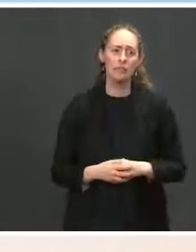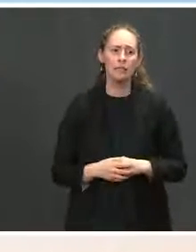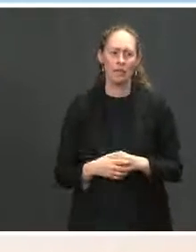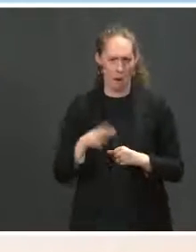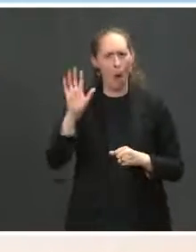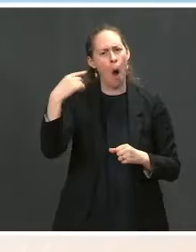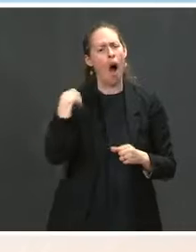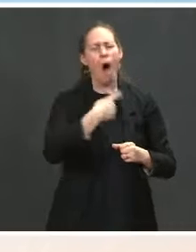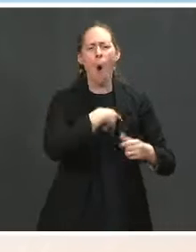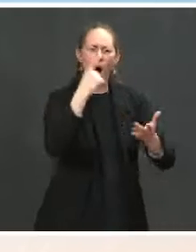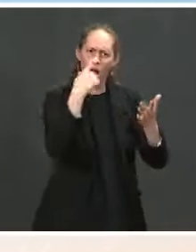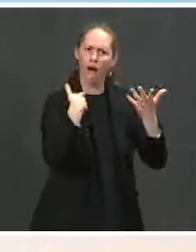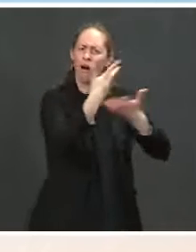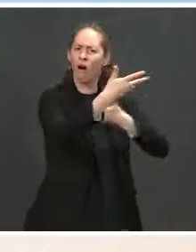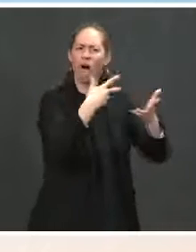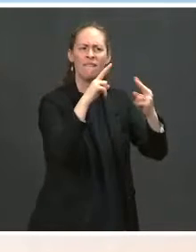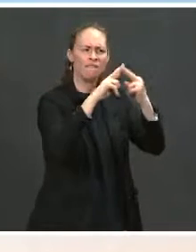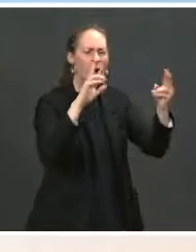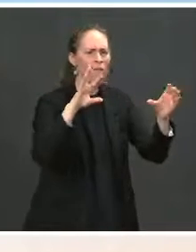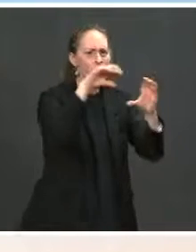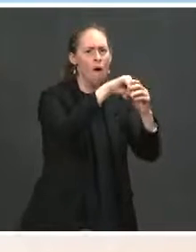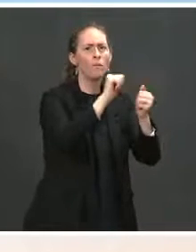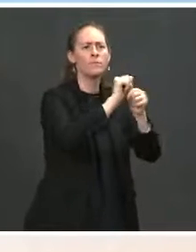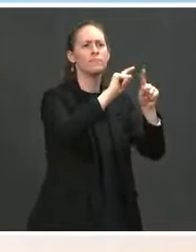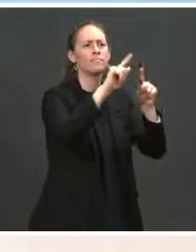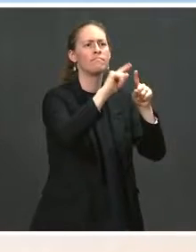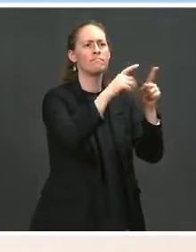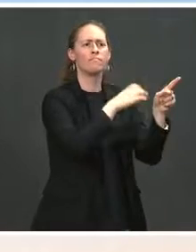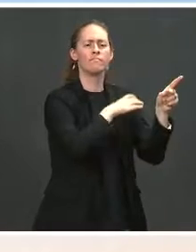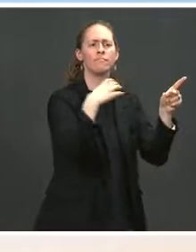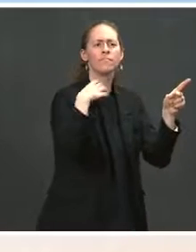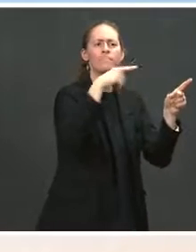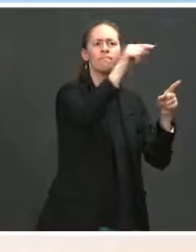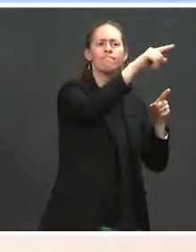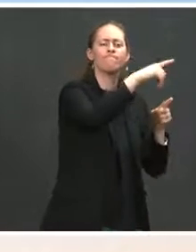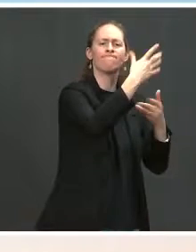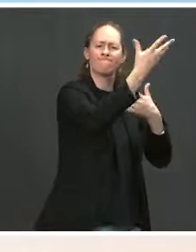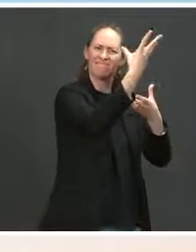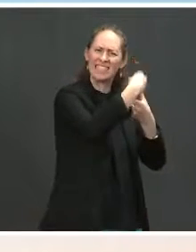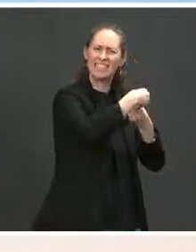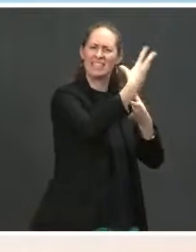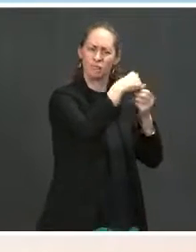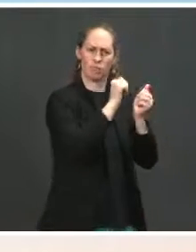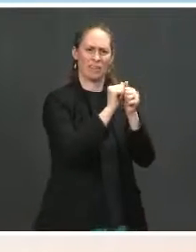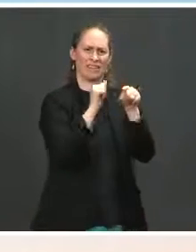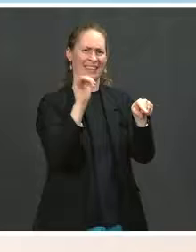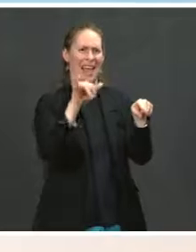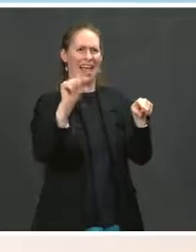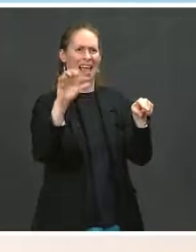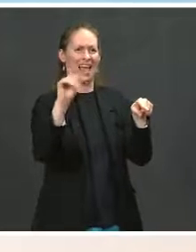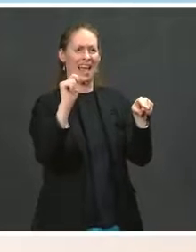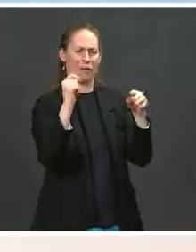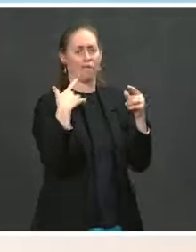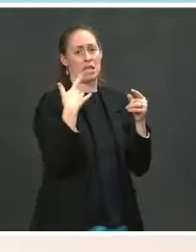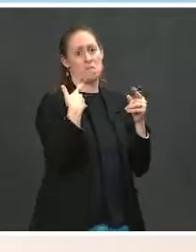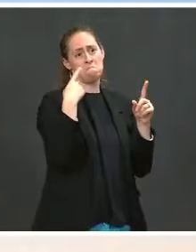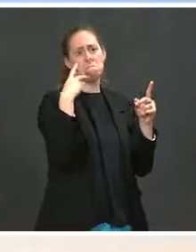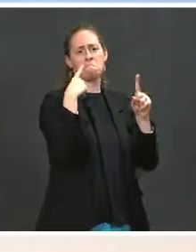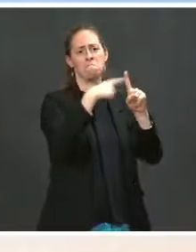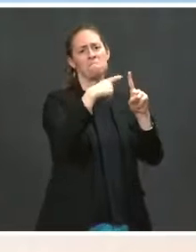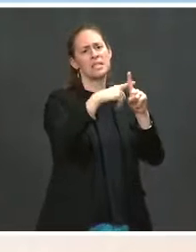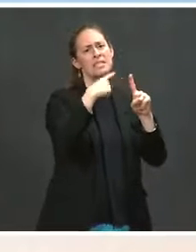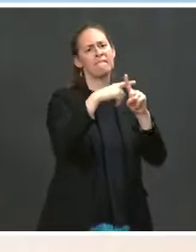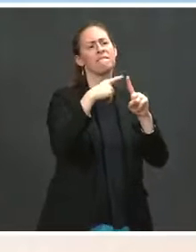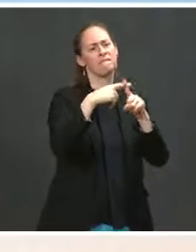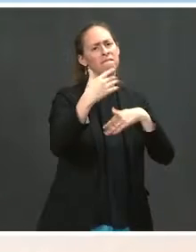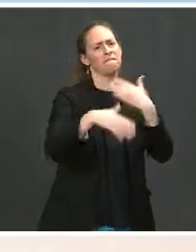discussions with a range of members on the George Floyd bill and moving it forward. And we are certainly encouraged by discussions that are ongoing by